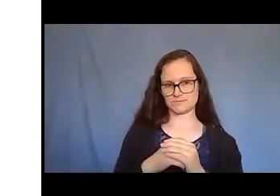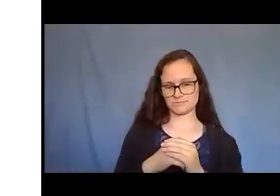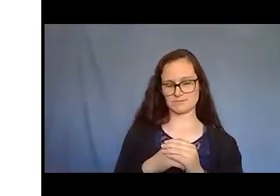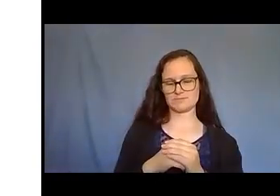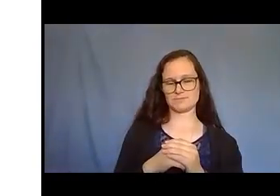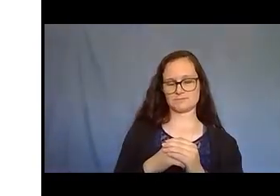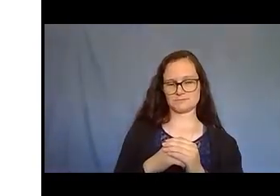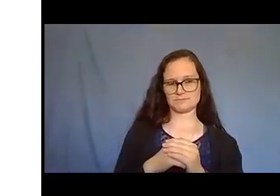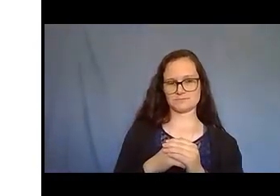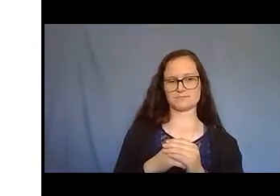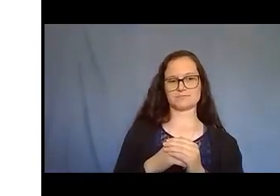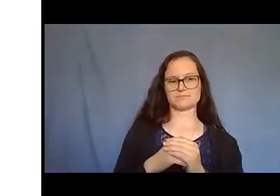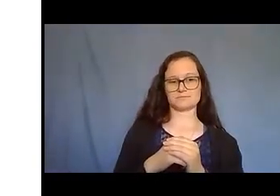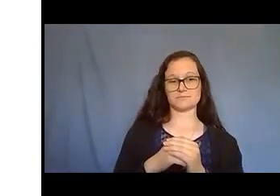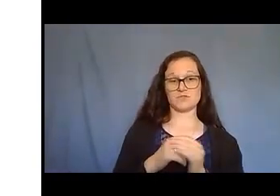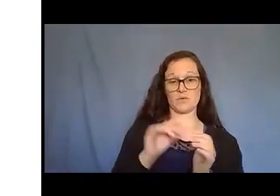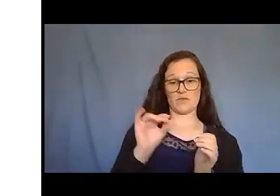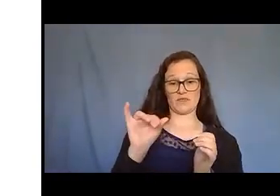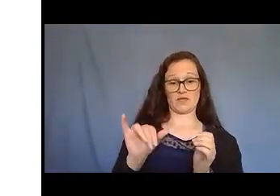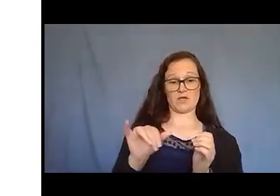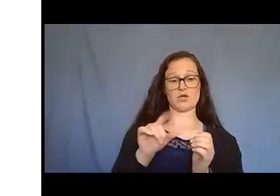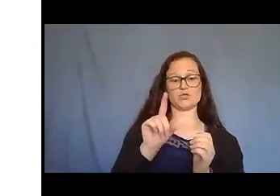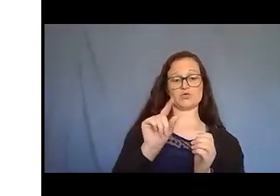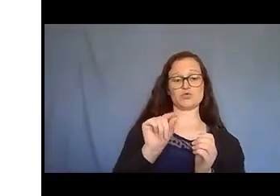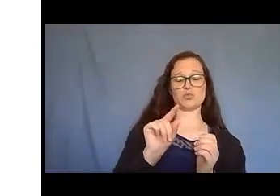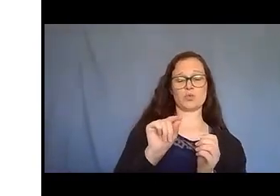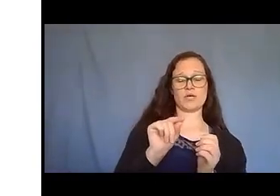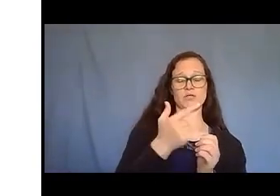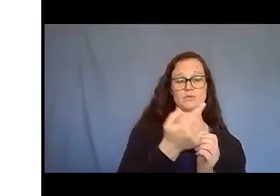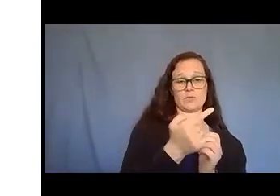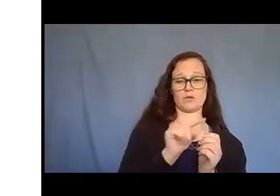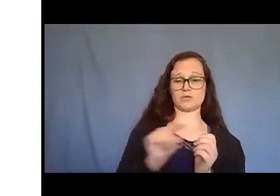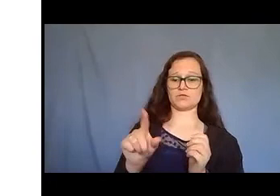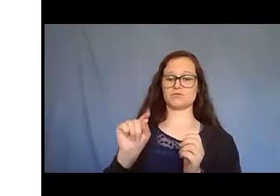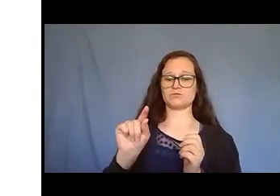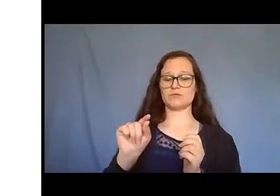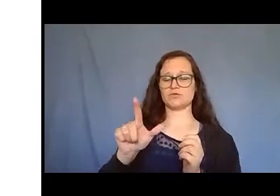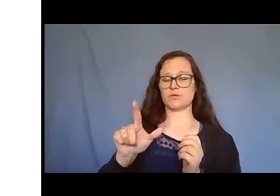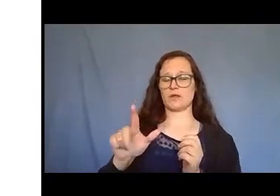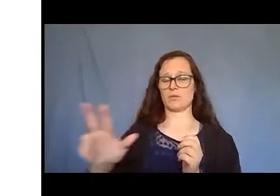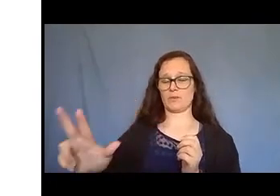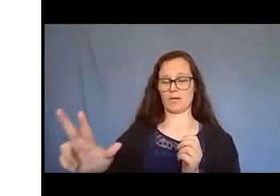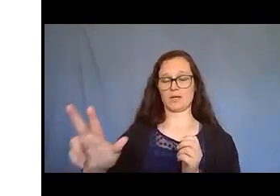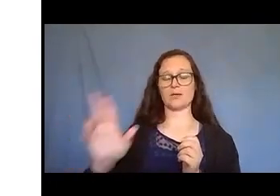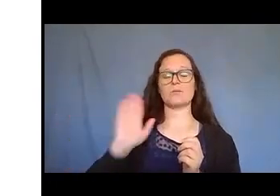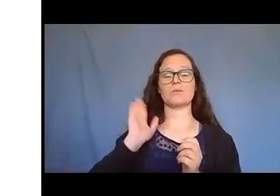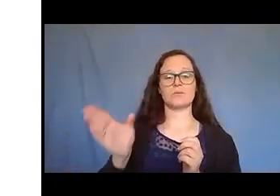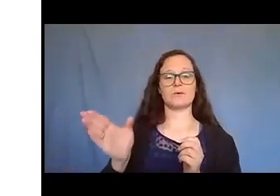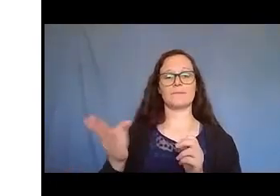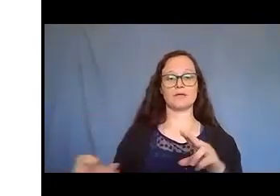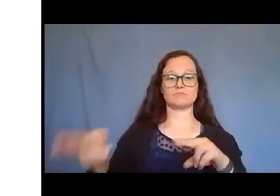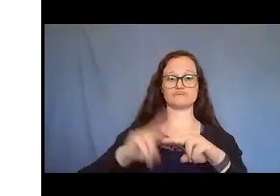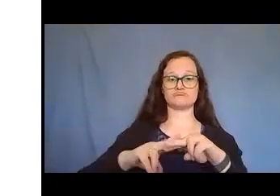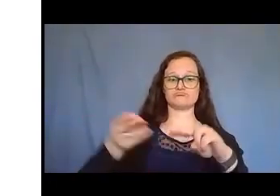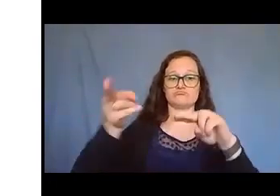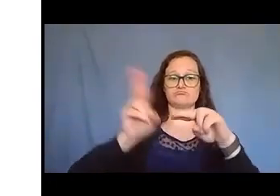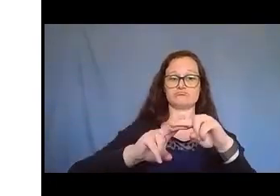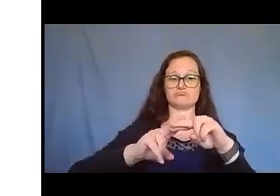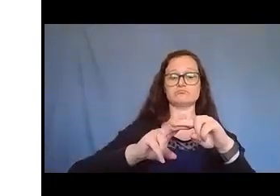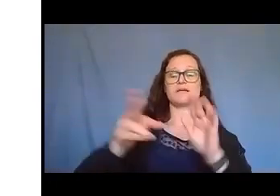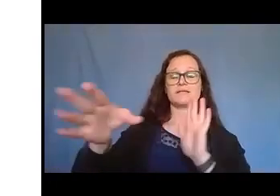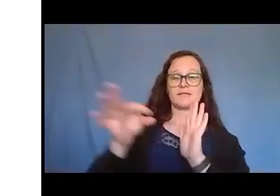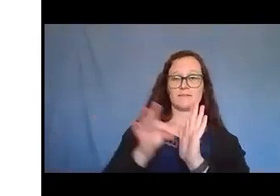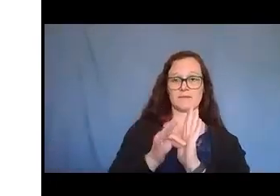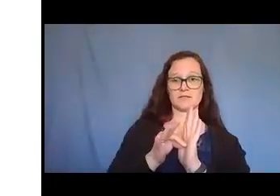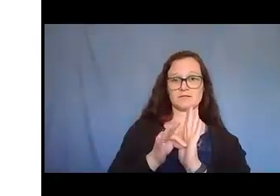starting that year through 2023, we'll be increasing the annual regulatory sampling to